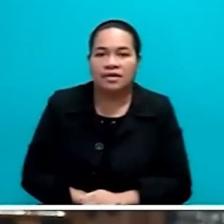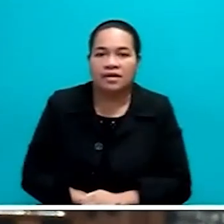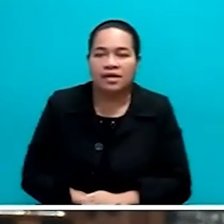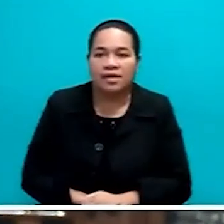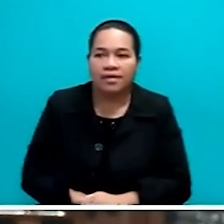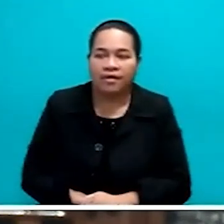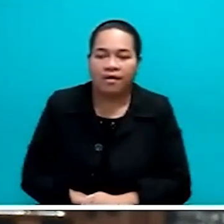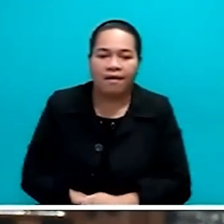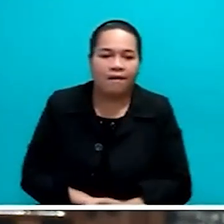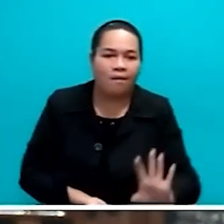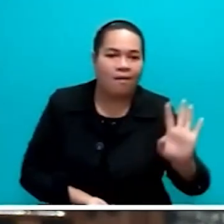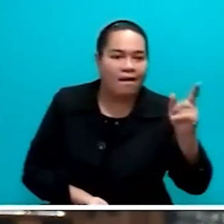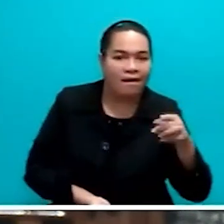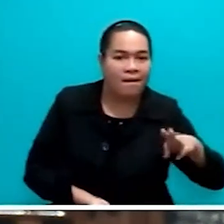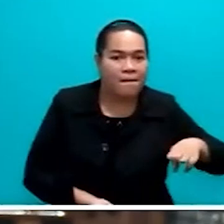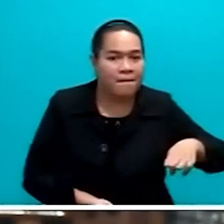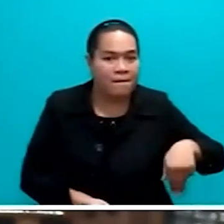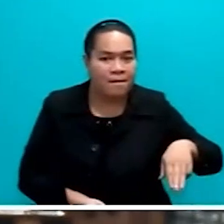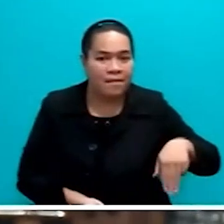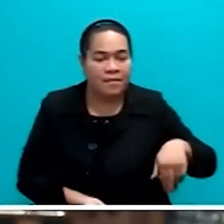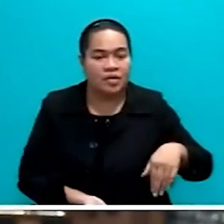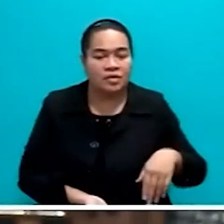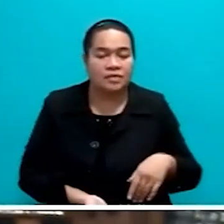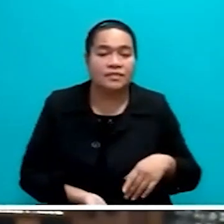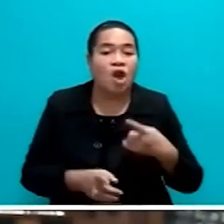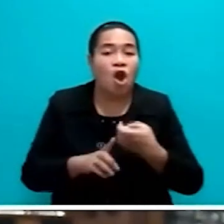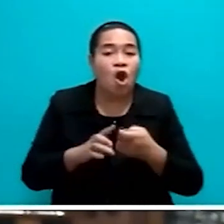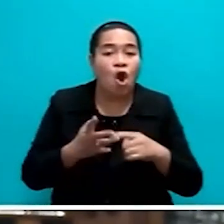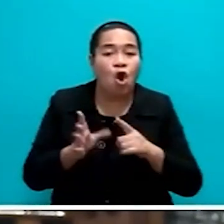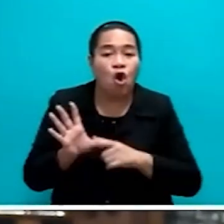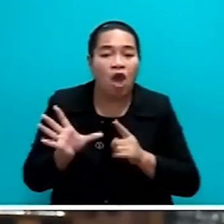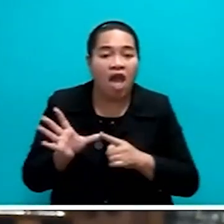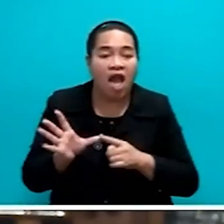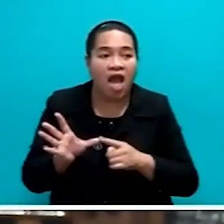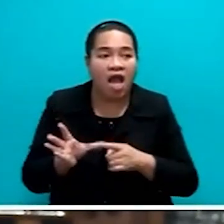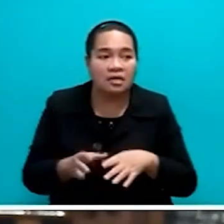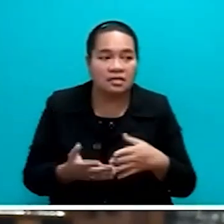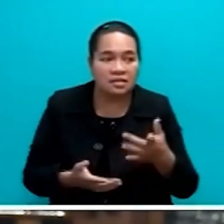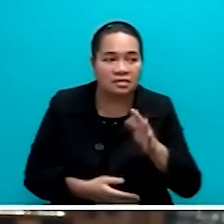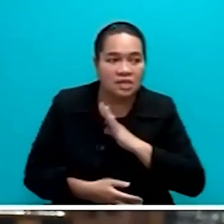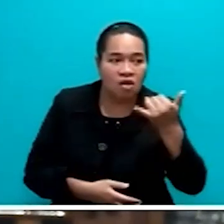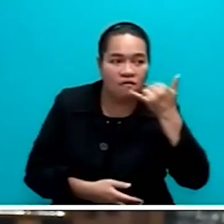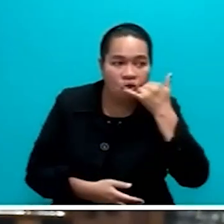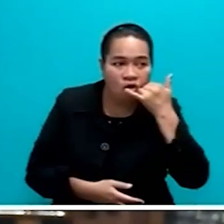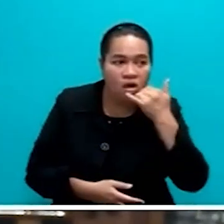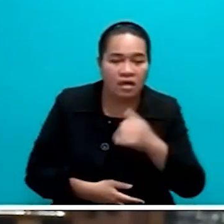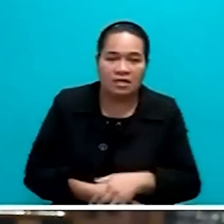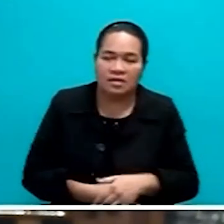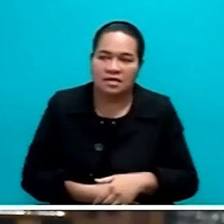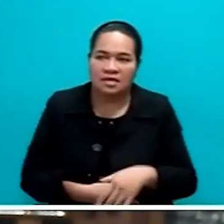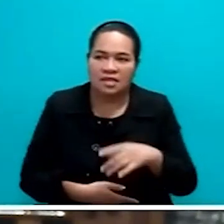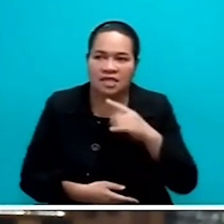The claim by the Honourable, my friend, the Honourable Mr. Koya, who is on the phone, that Fiji first left us